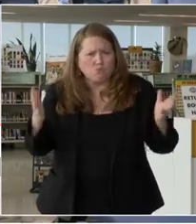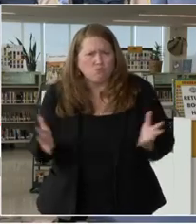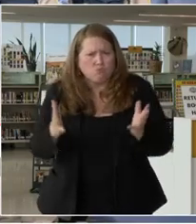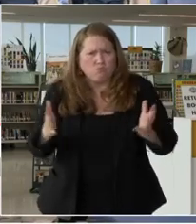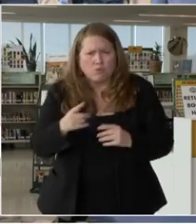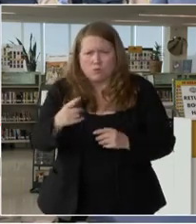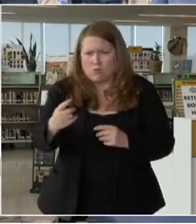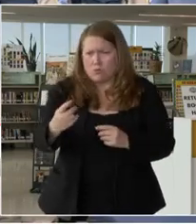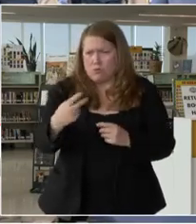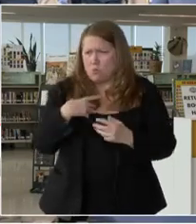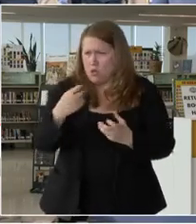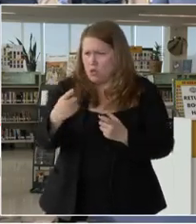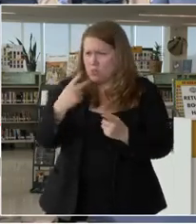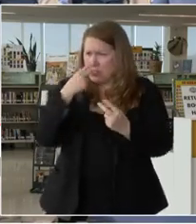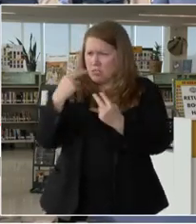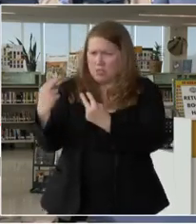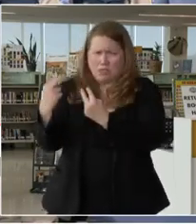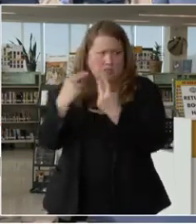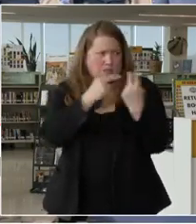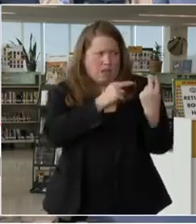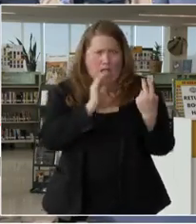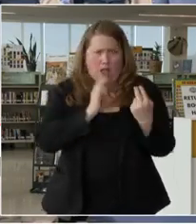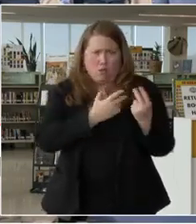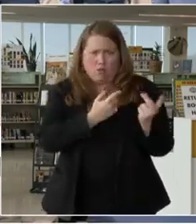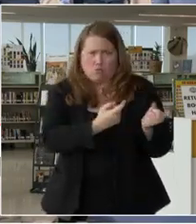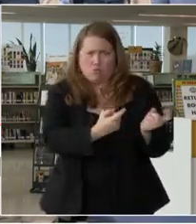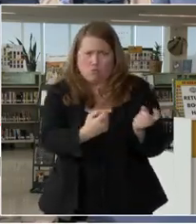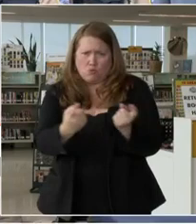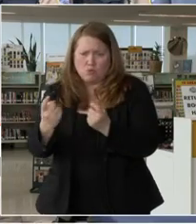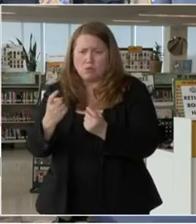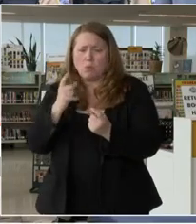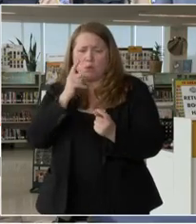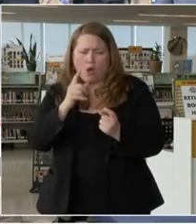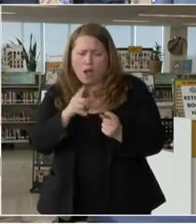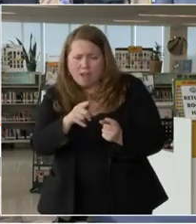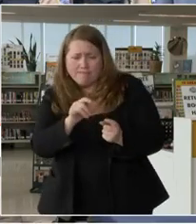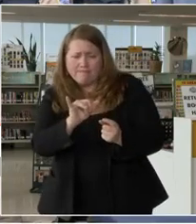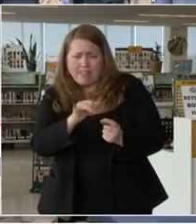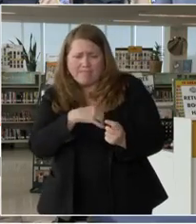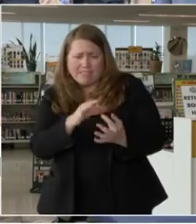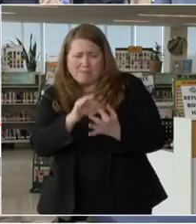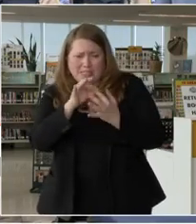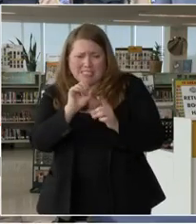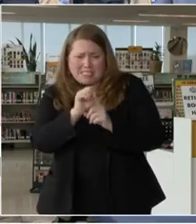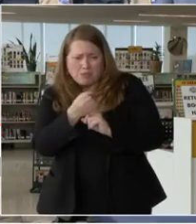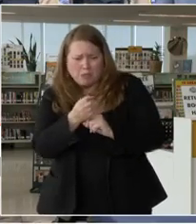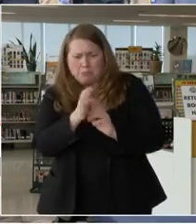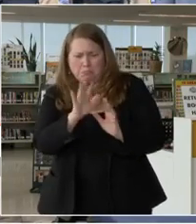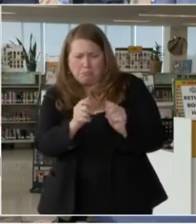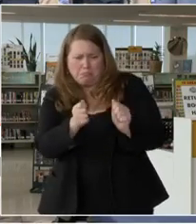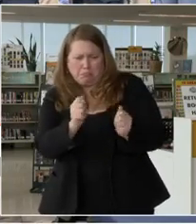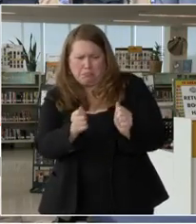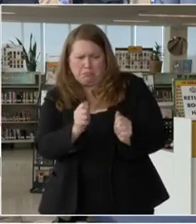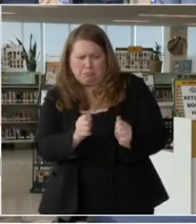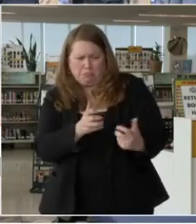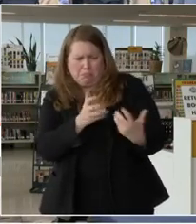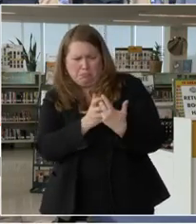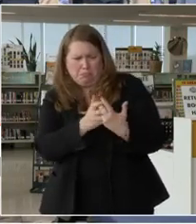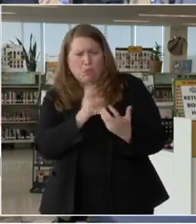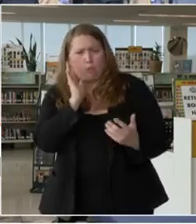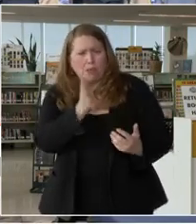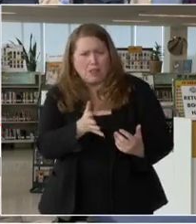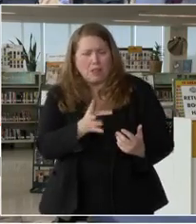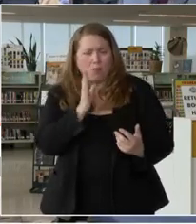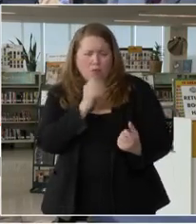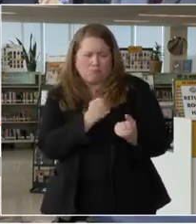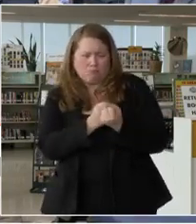our recruiters and that you talk to them about your particular situation and any areas that you might feel like, oh, I don't know. We got you. All right?